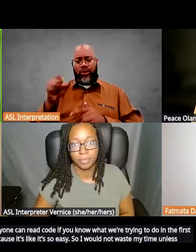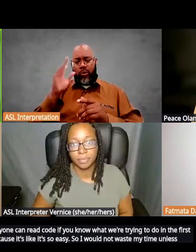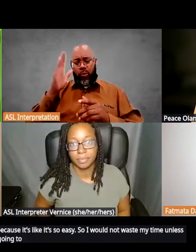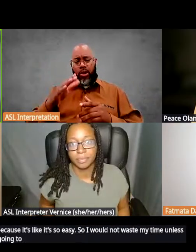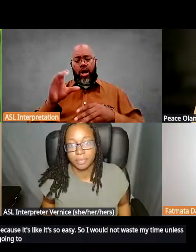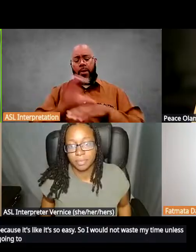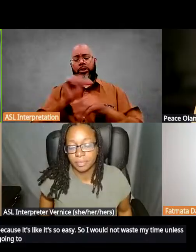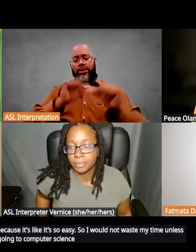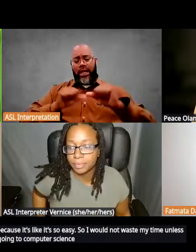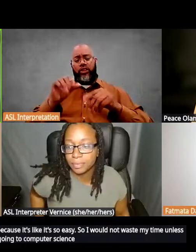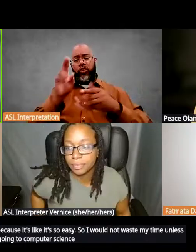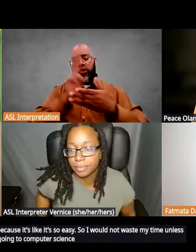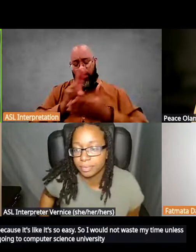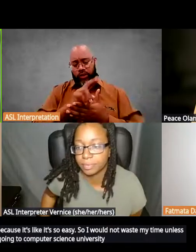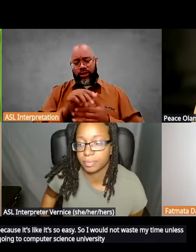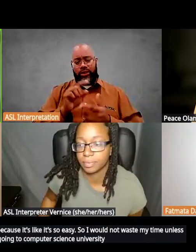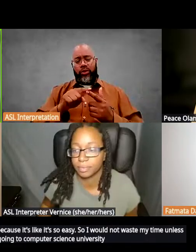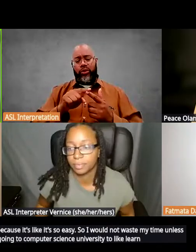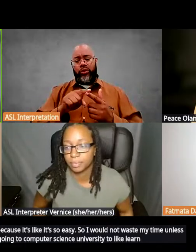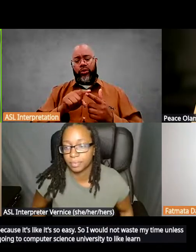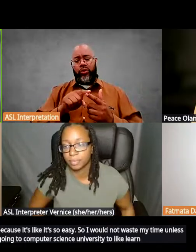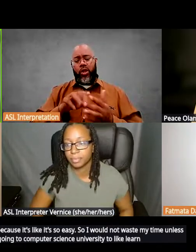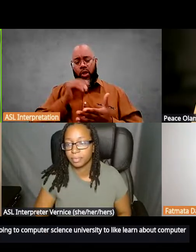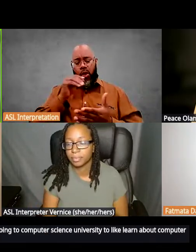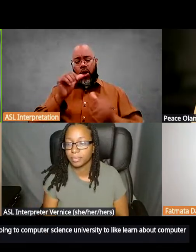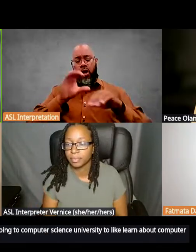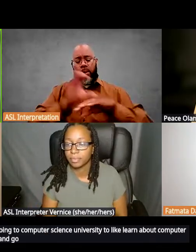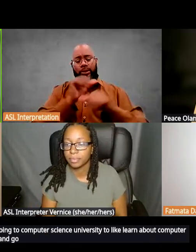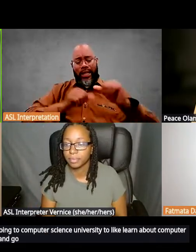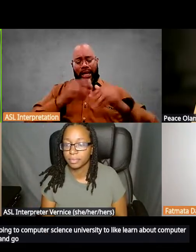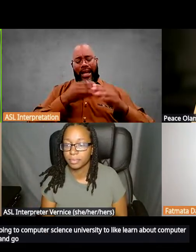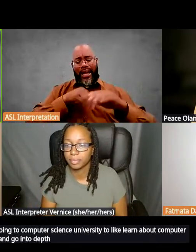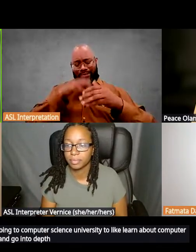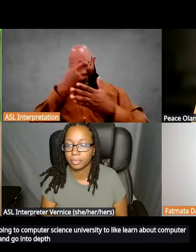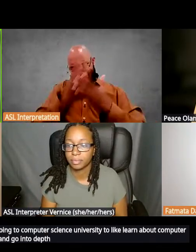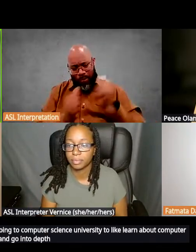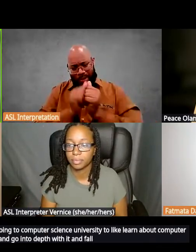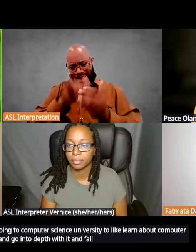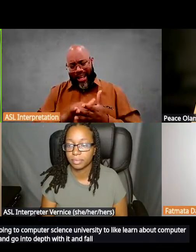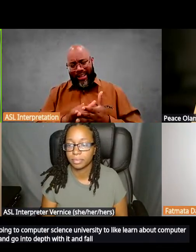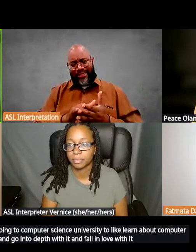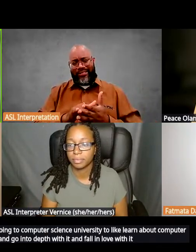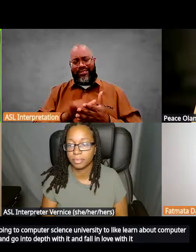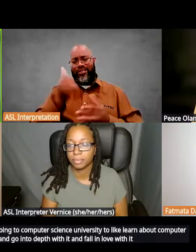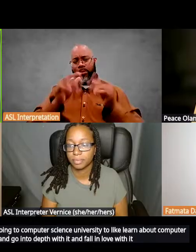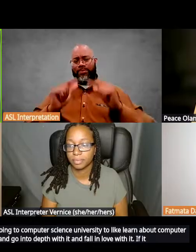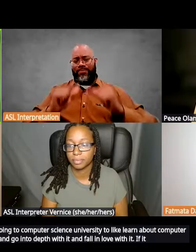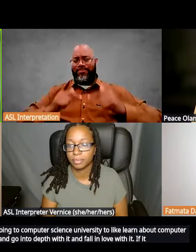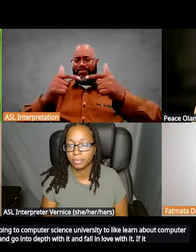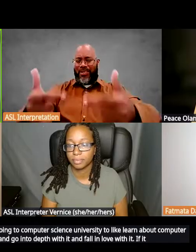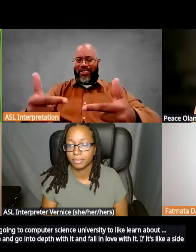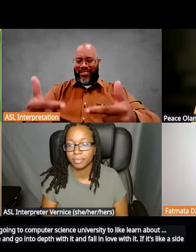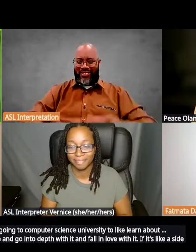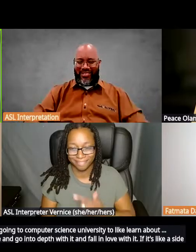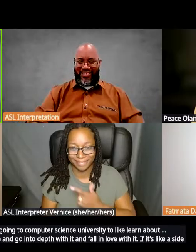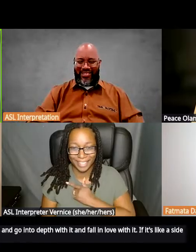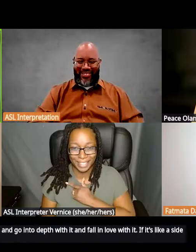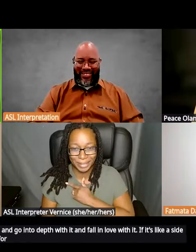science university to like learn about computer science and go into depth with it and fall in love with it. If it's like a side hustle